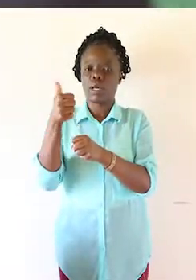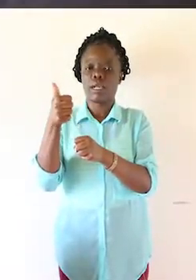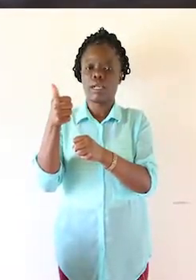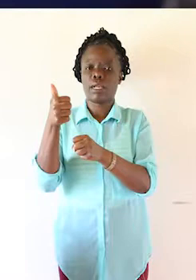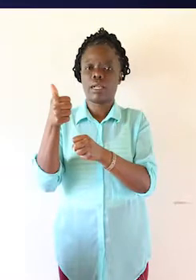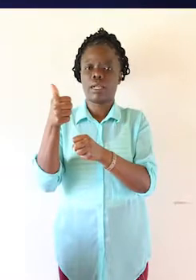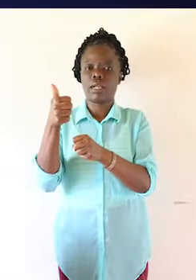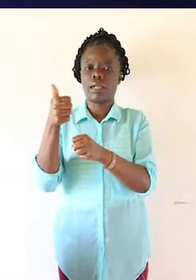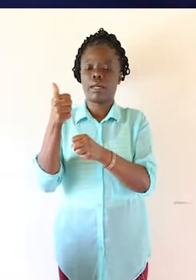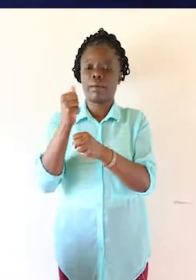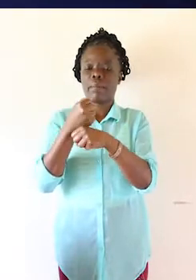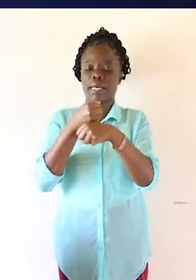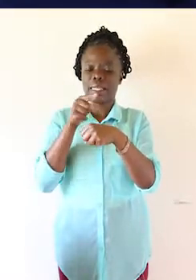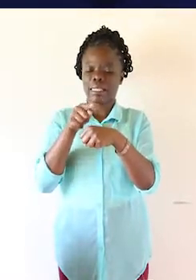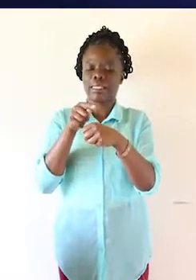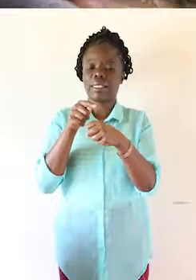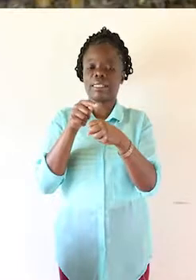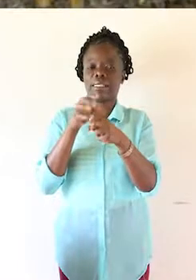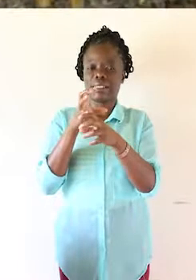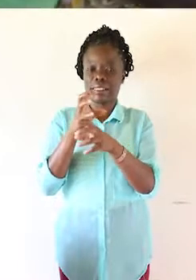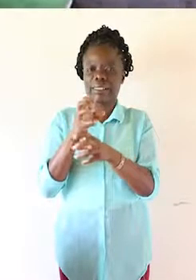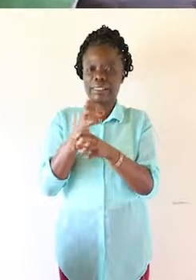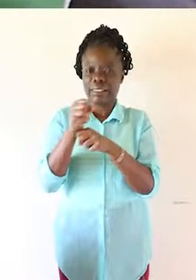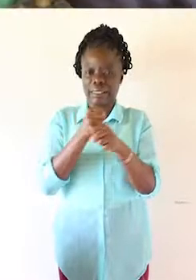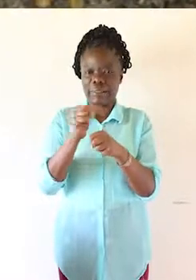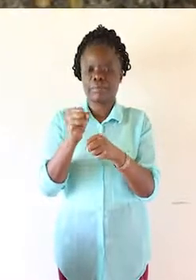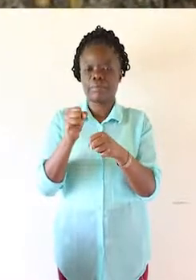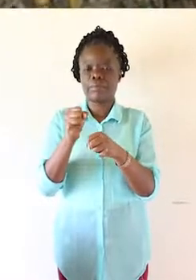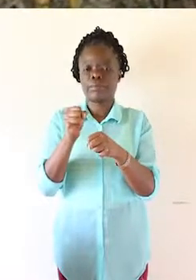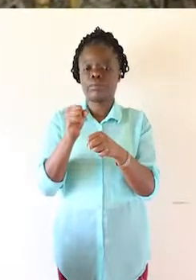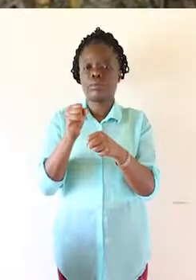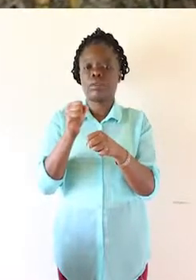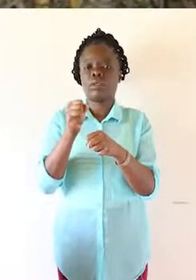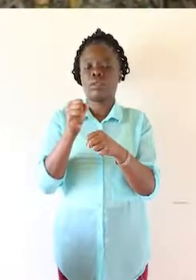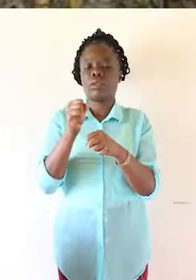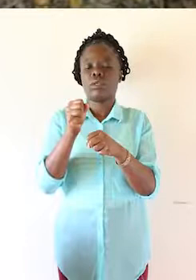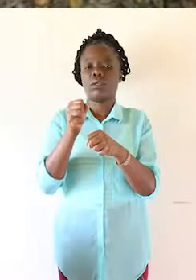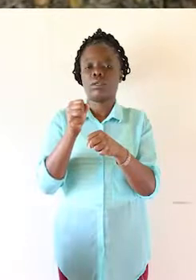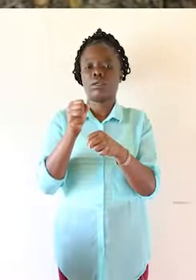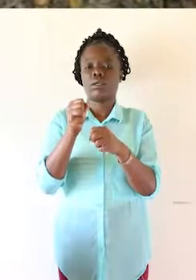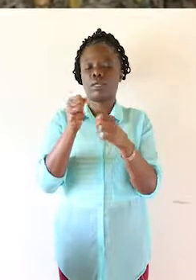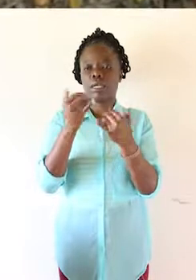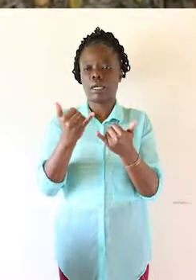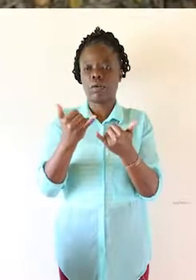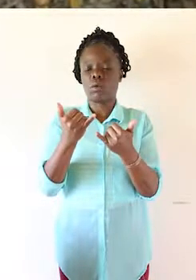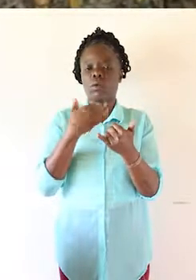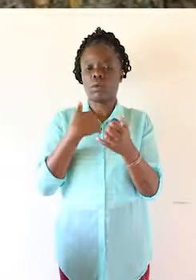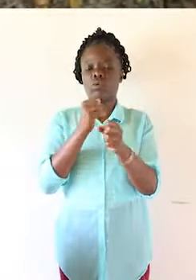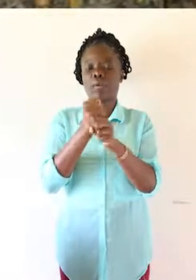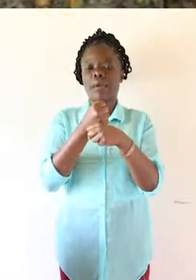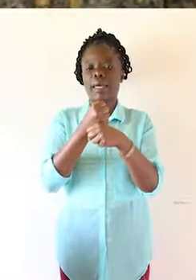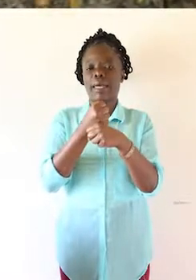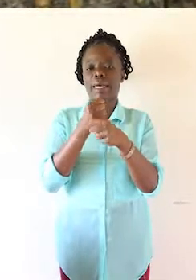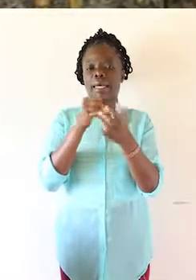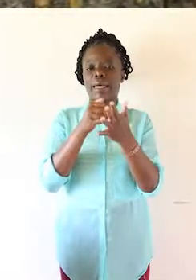you make it tight, yes, tight. You now put this one aside, you use now a spoke shape here. Now